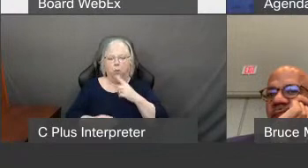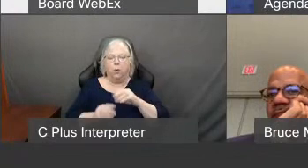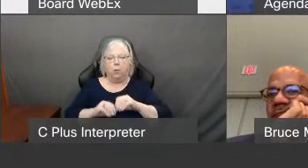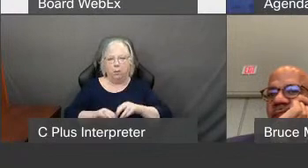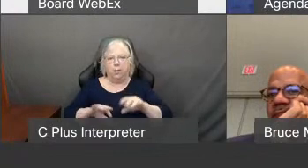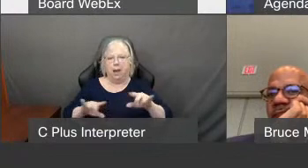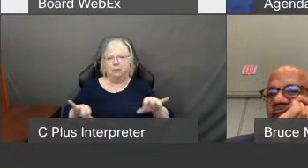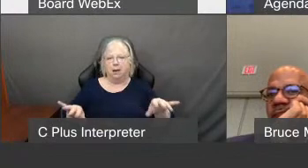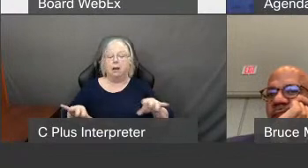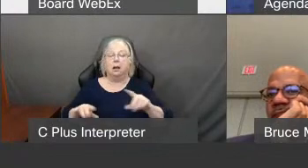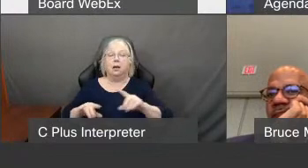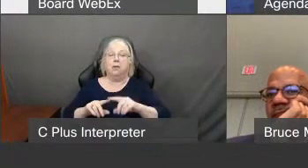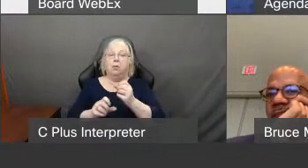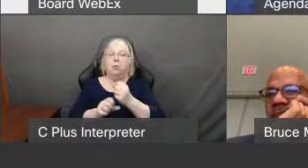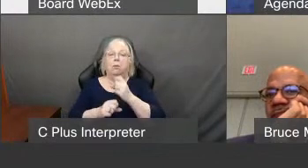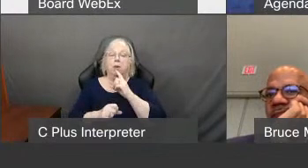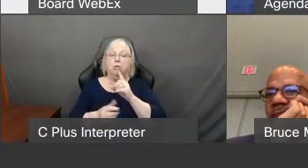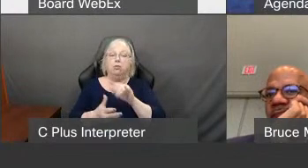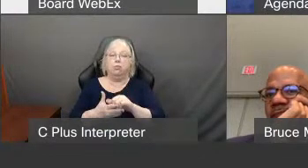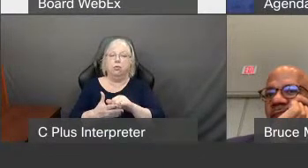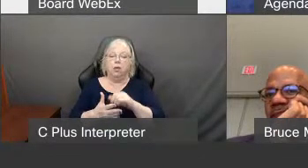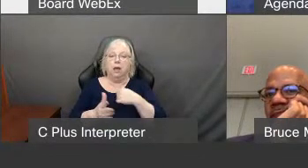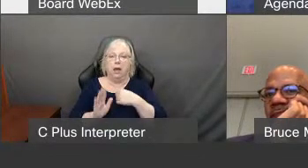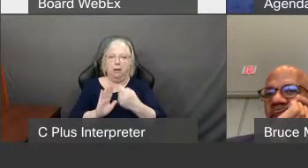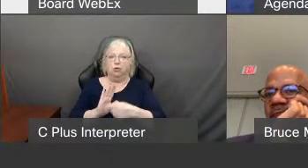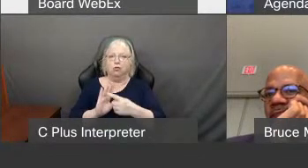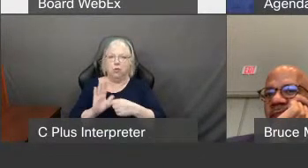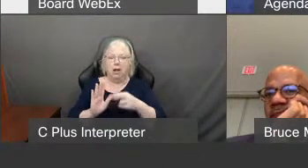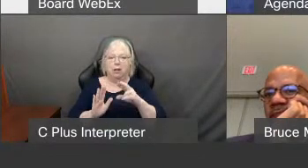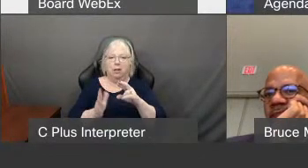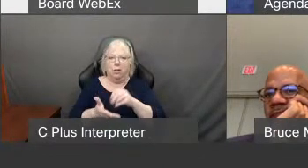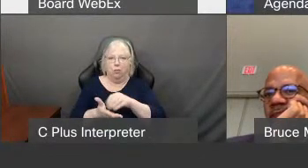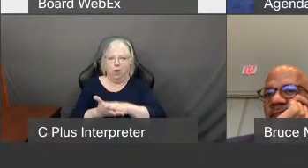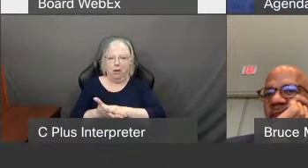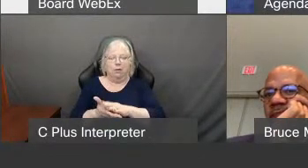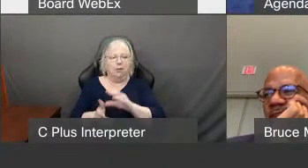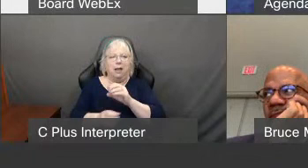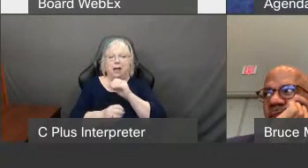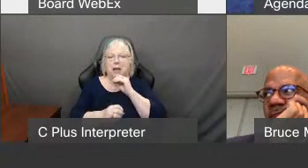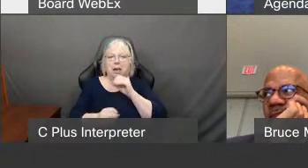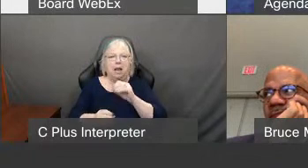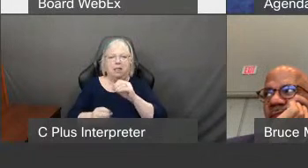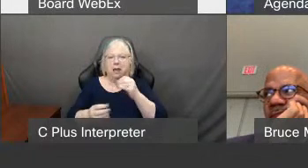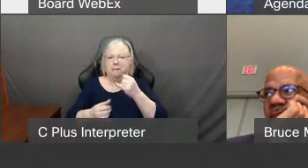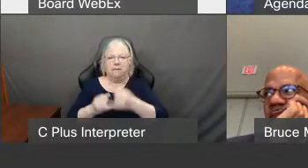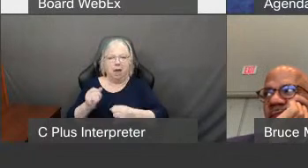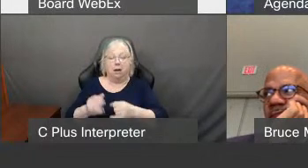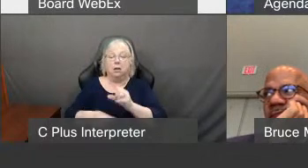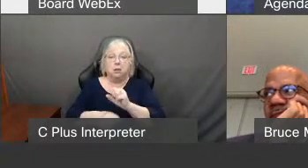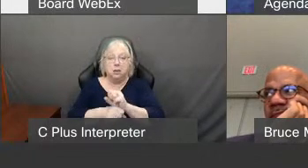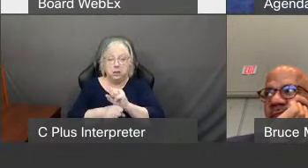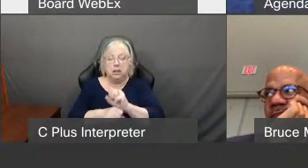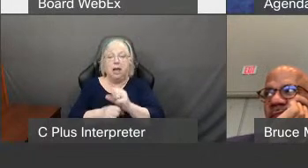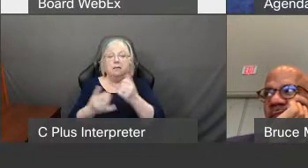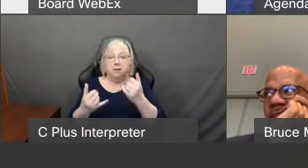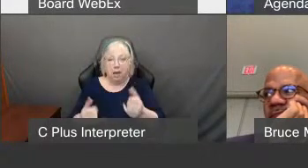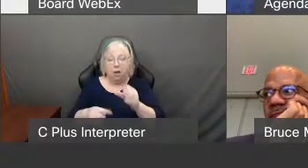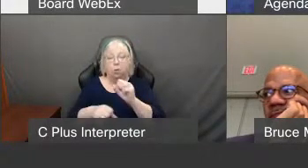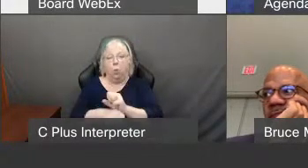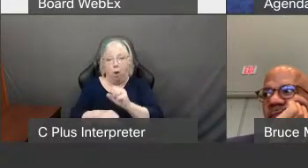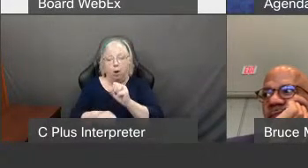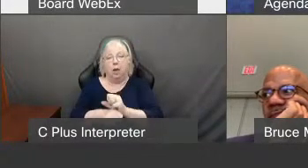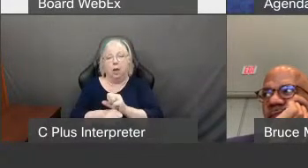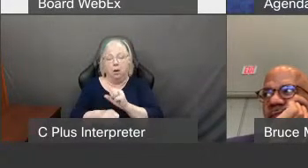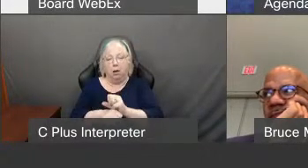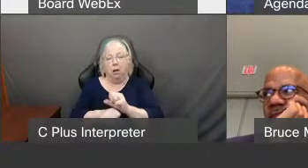staff. And I also want to make sure I kind of really correct the record. There's nothing final. Staff is working on